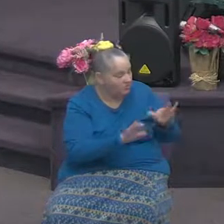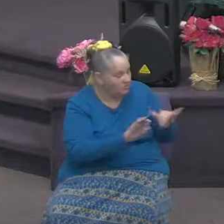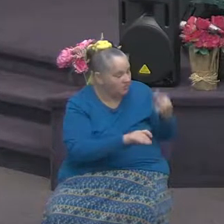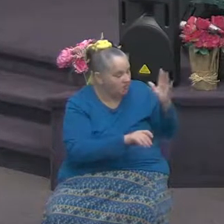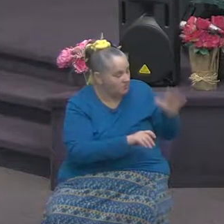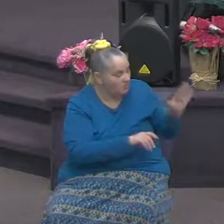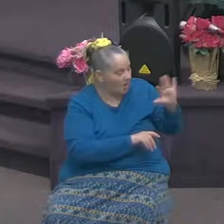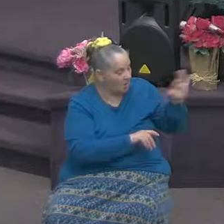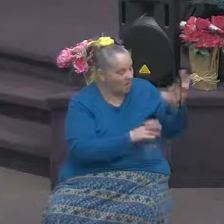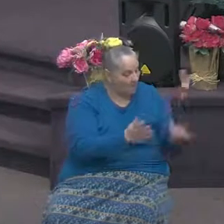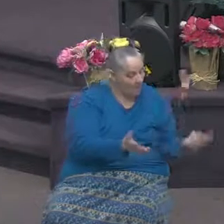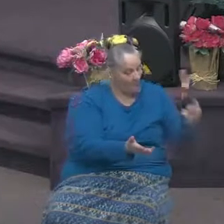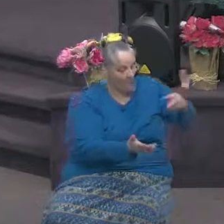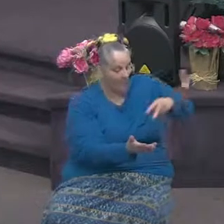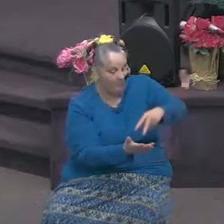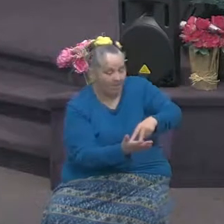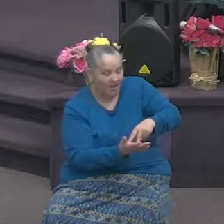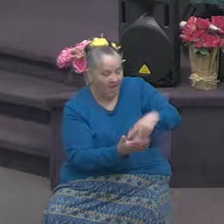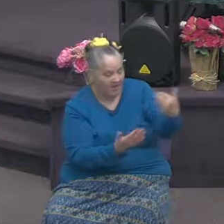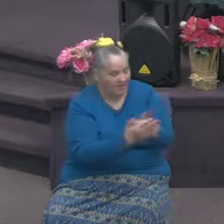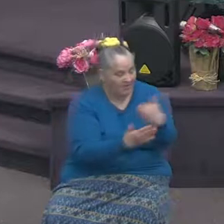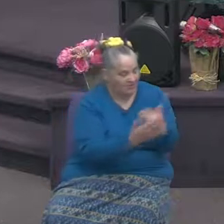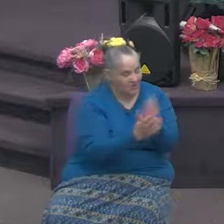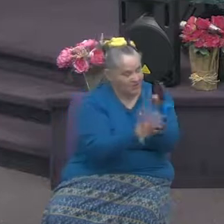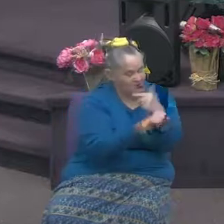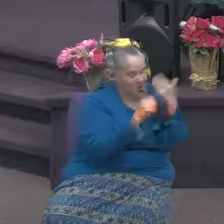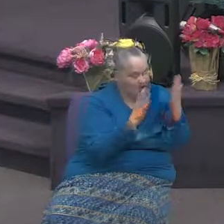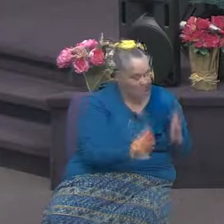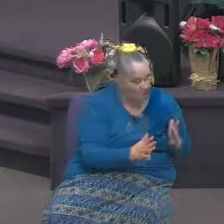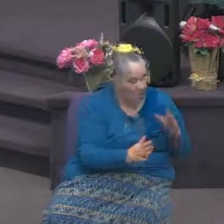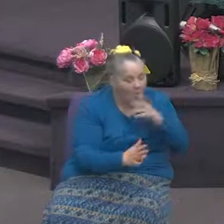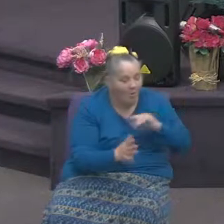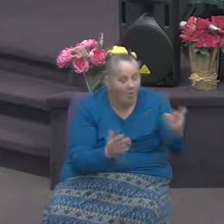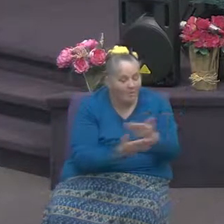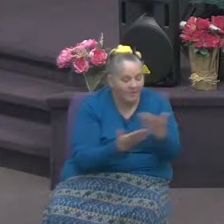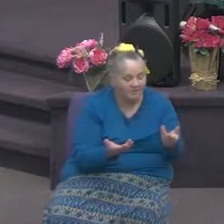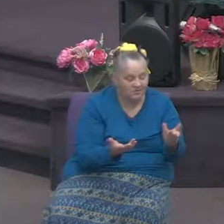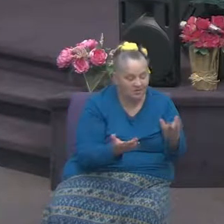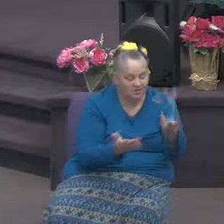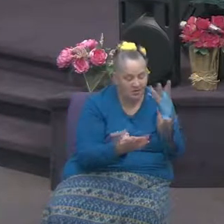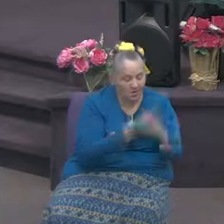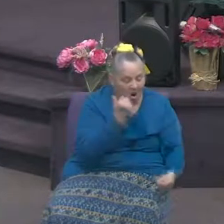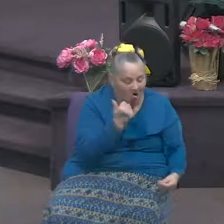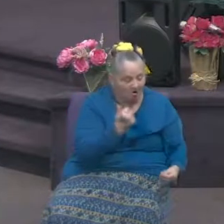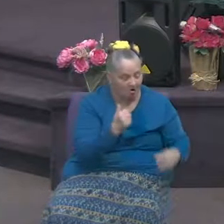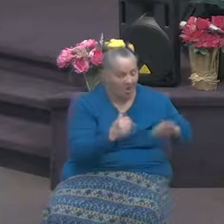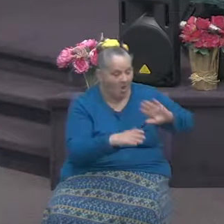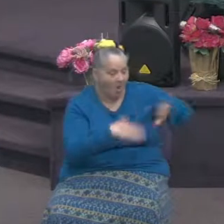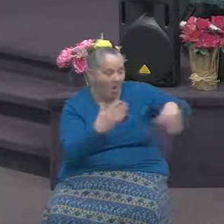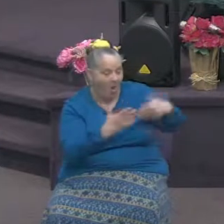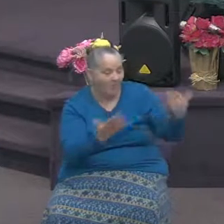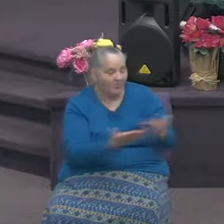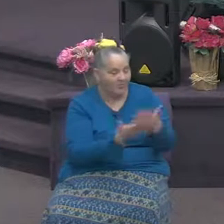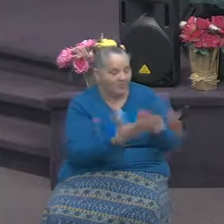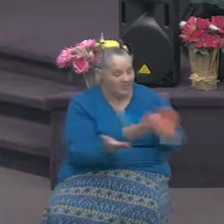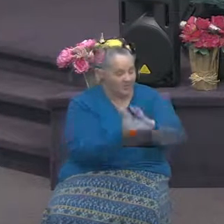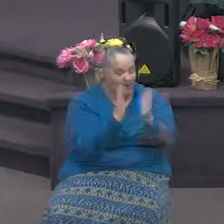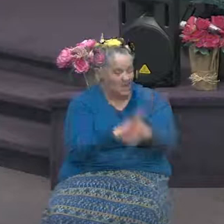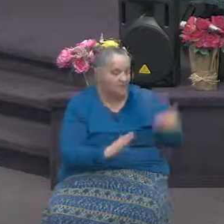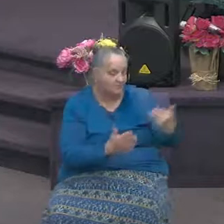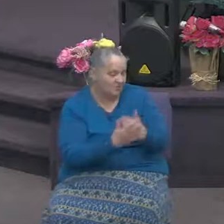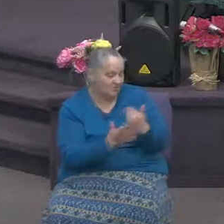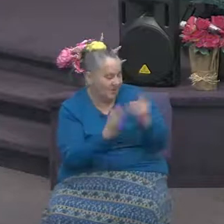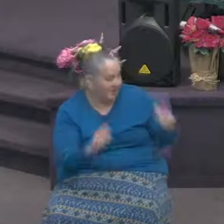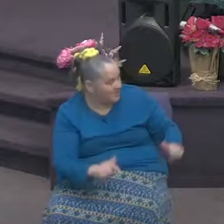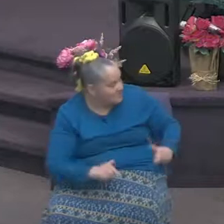cross, when I come up, I am a new creature. Old things passed away. Behold, all things have become new again. You are a